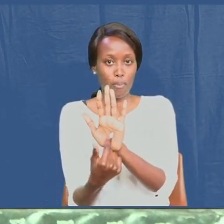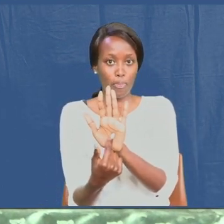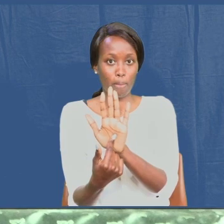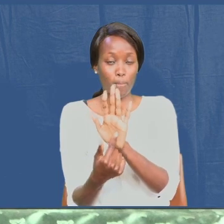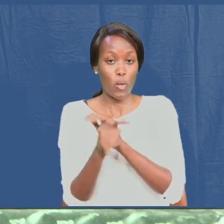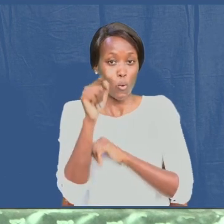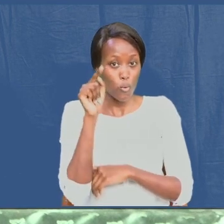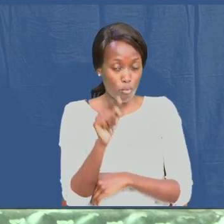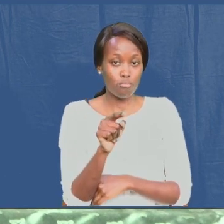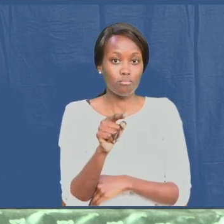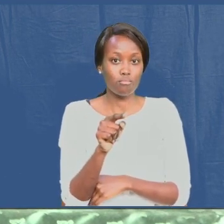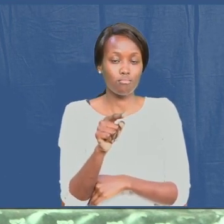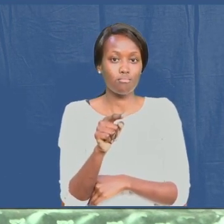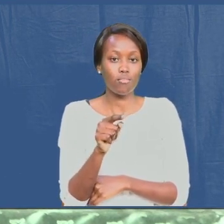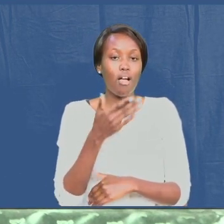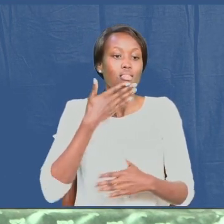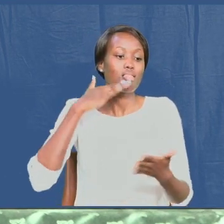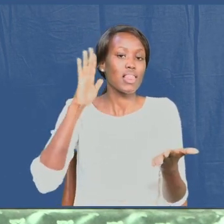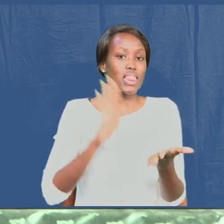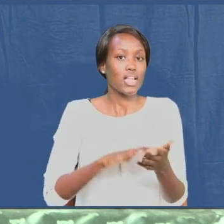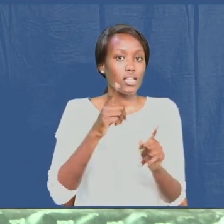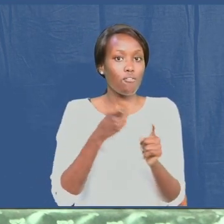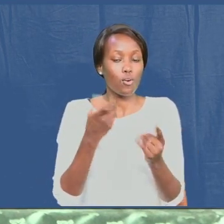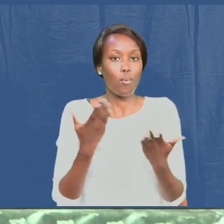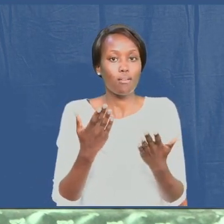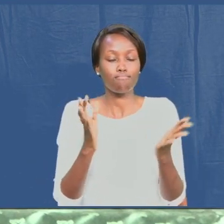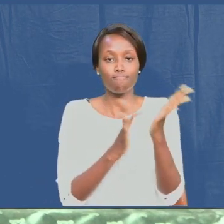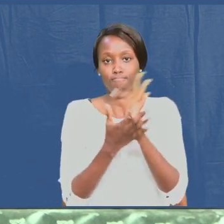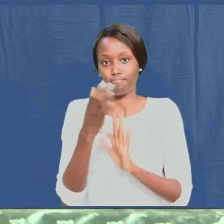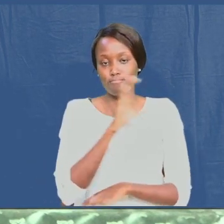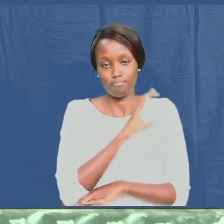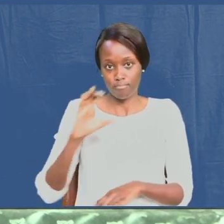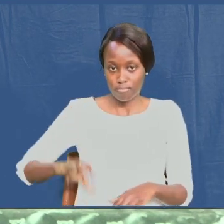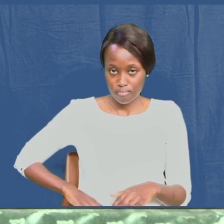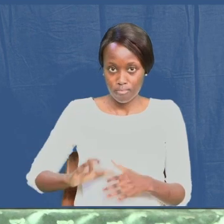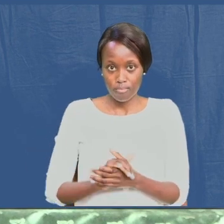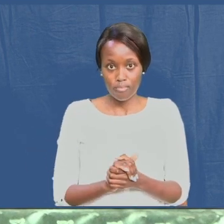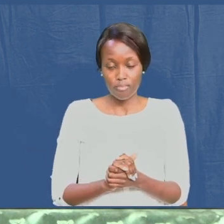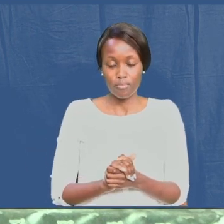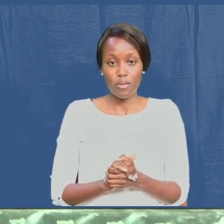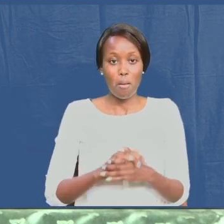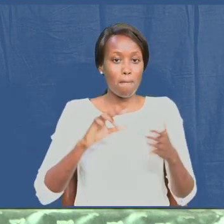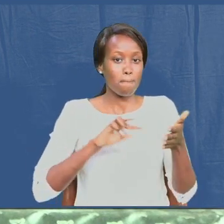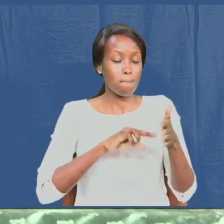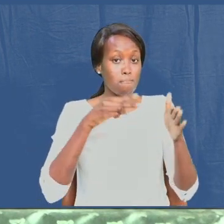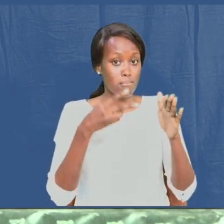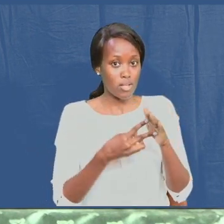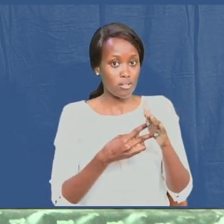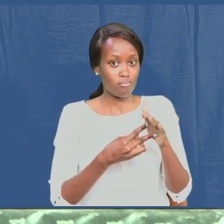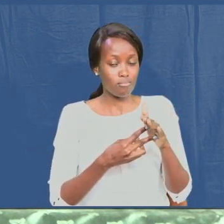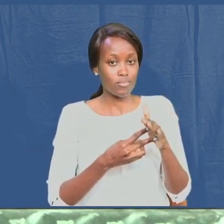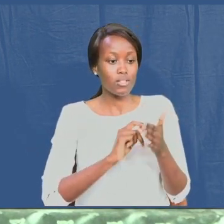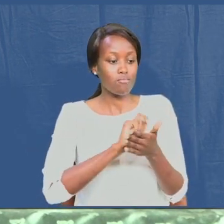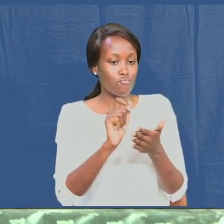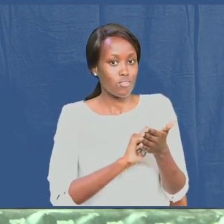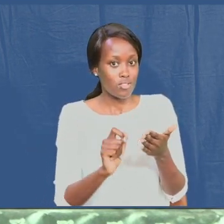that you are a letter from Christ. The result of our ministry, written